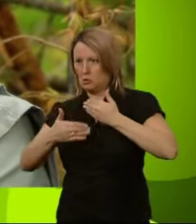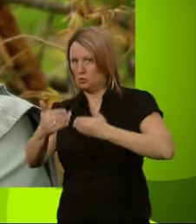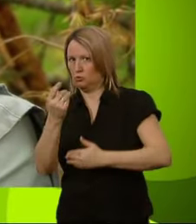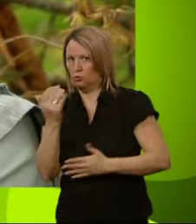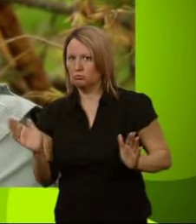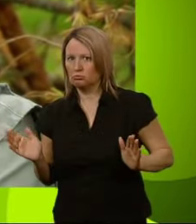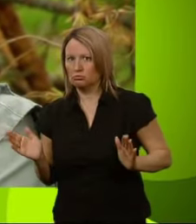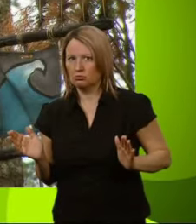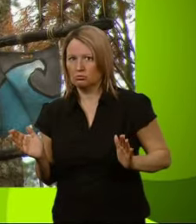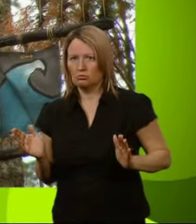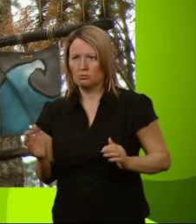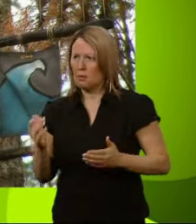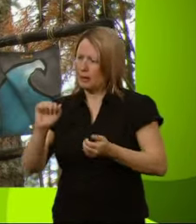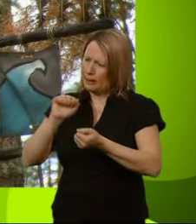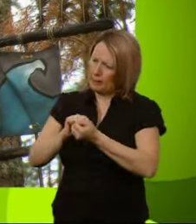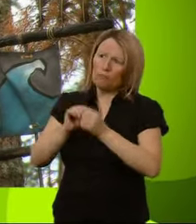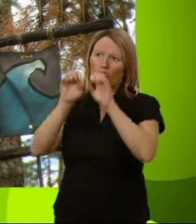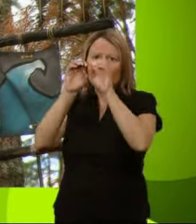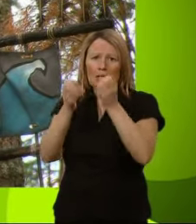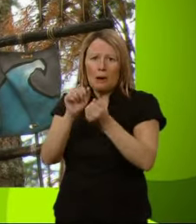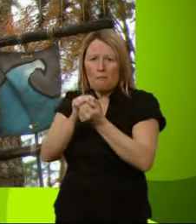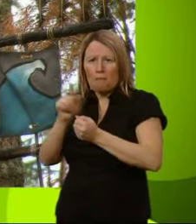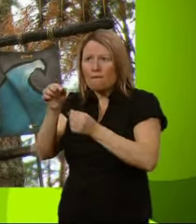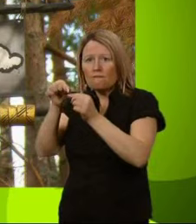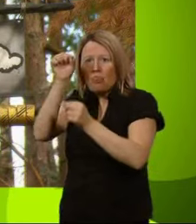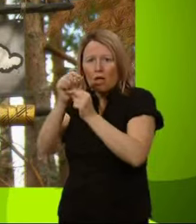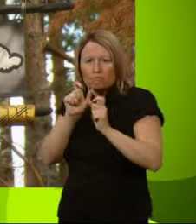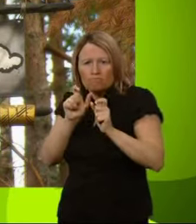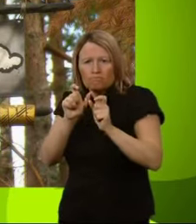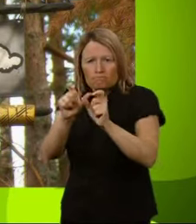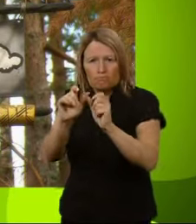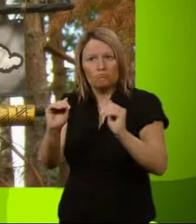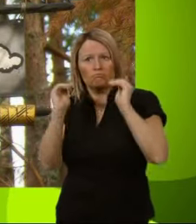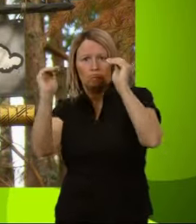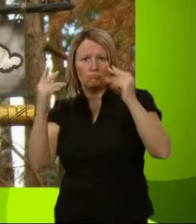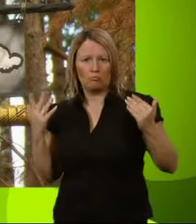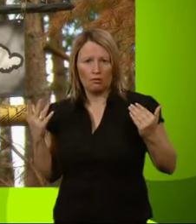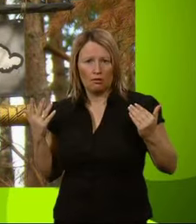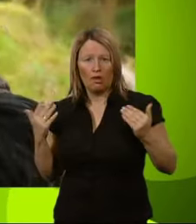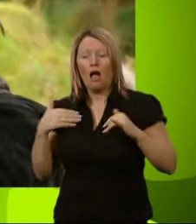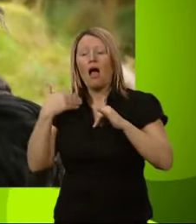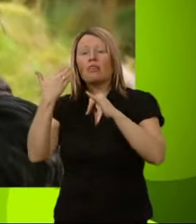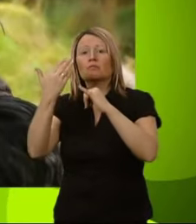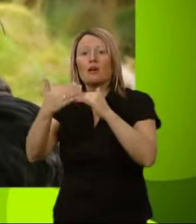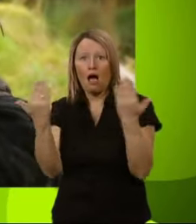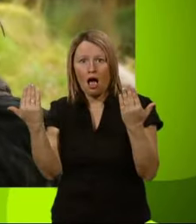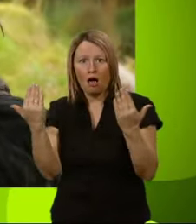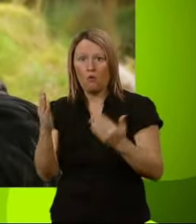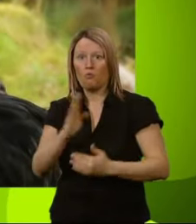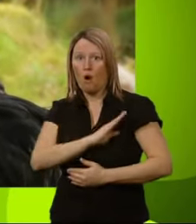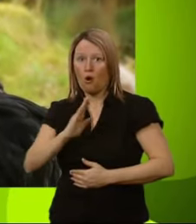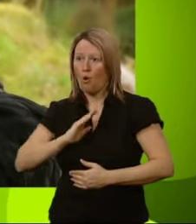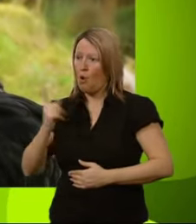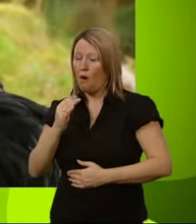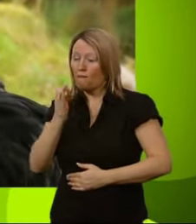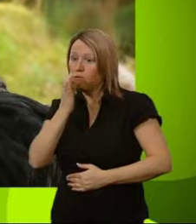grasp. You must all defend the rings and feathers you have on your standards with all your might. For by day's end, the